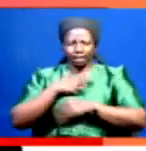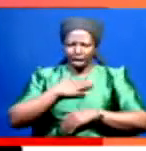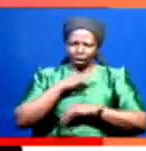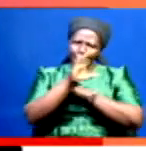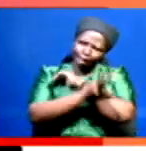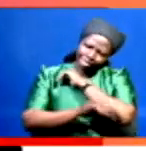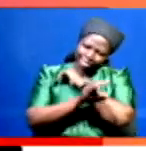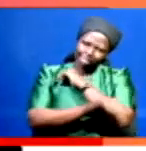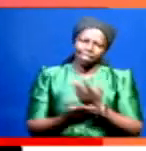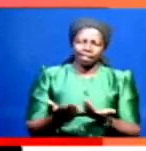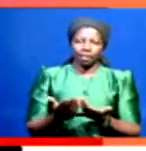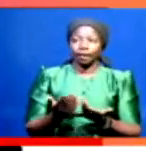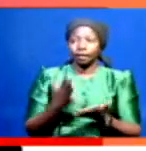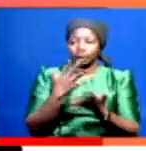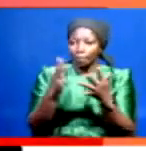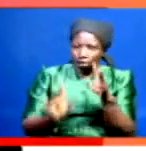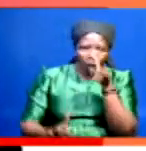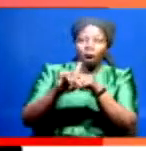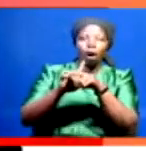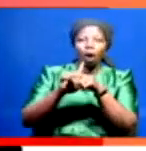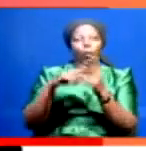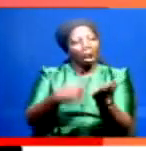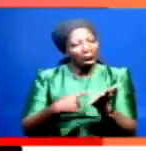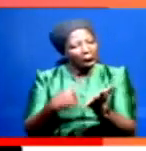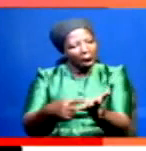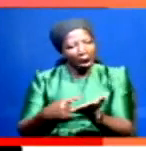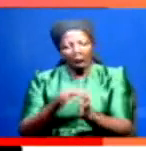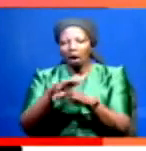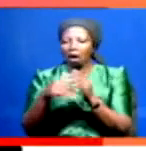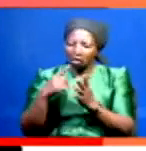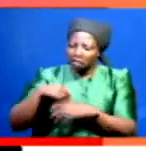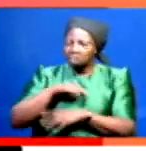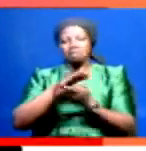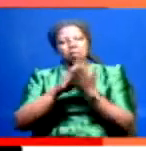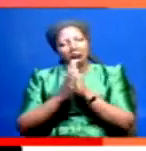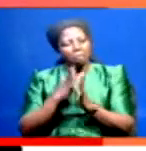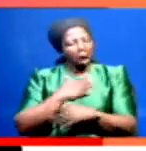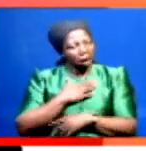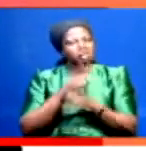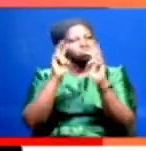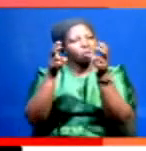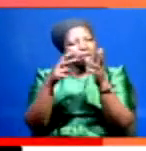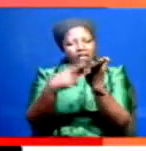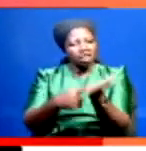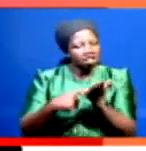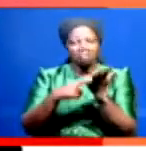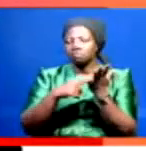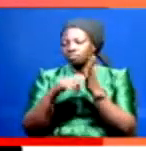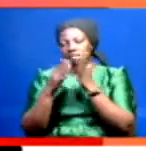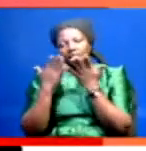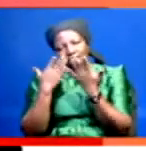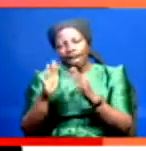Nothing lasts so long. Something comes and we pick it up, all of us, it becomes our subject. Mm-hmm. And after some time, another one comes